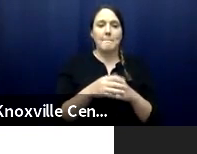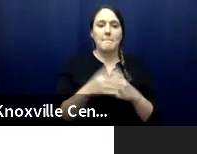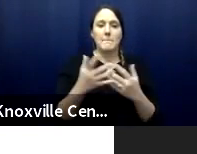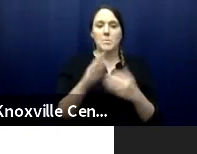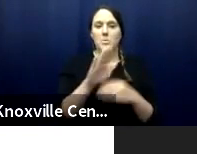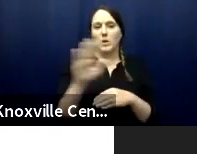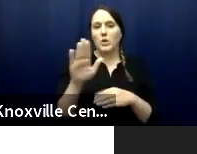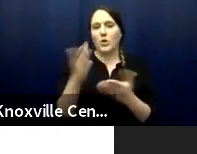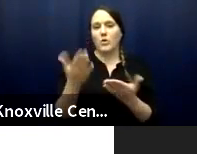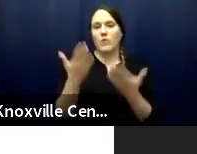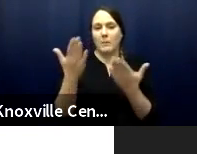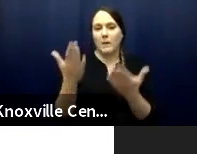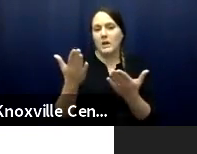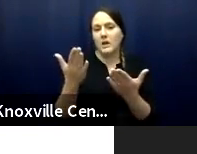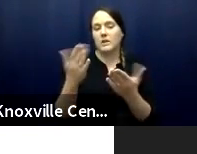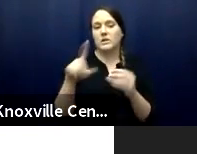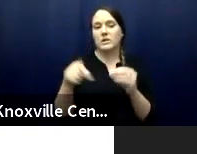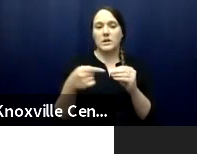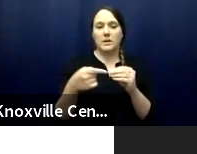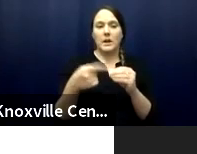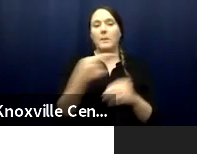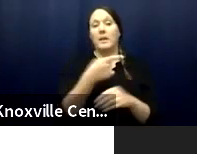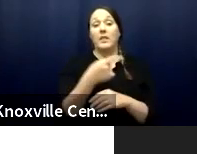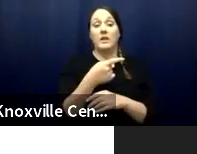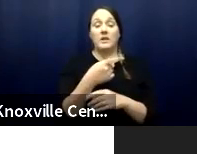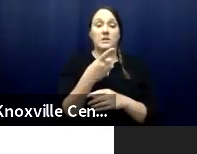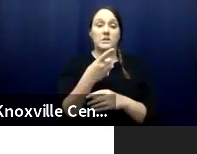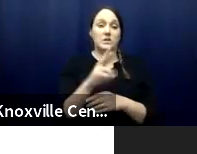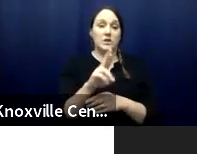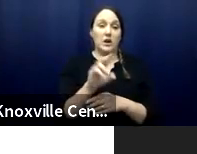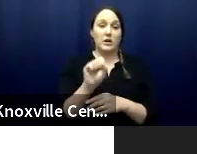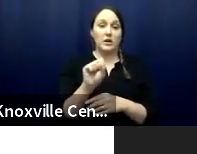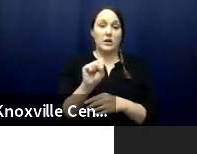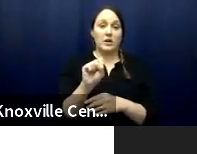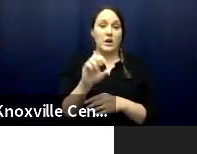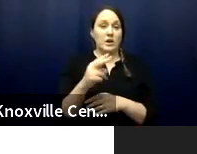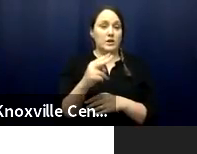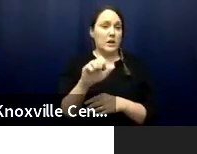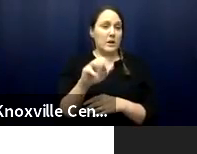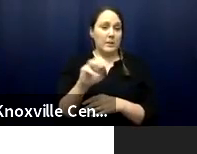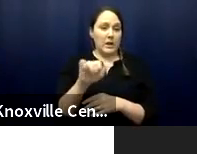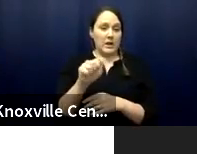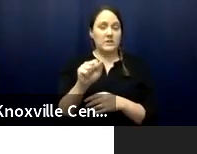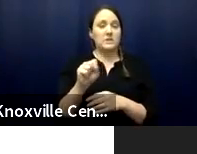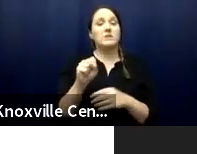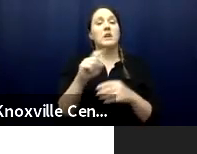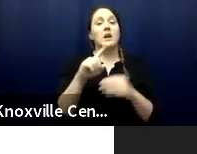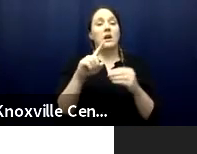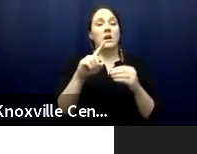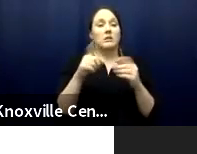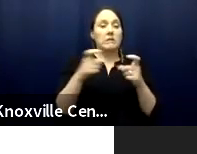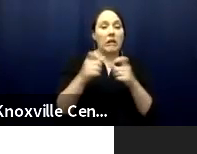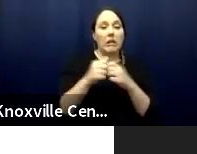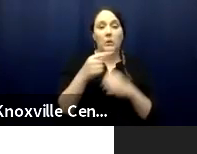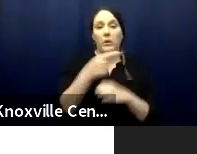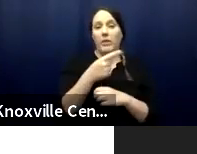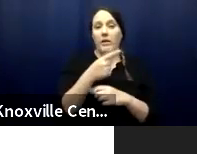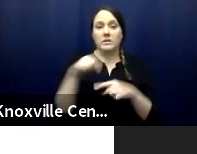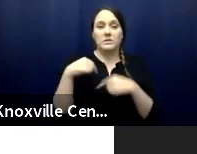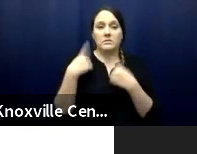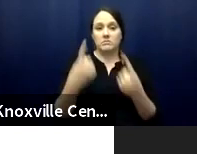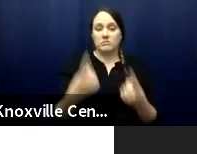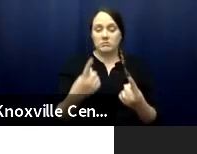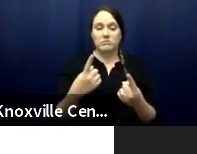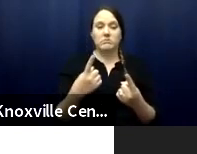your recommendation about, I mean, this is Dr. Shamia's sense, based on dealing with this for all of this time,